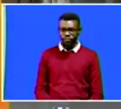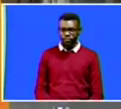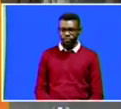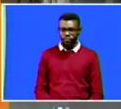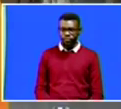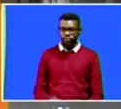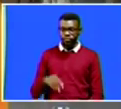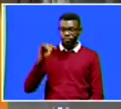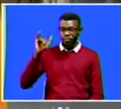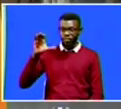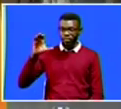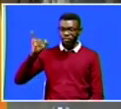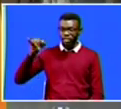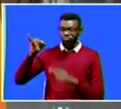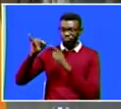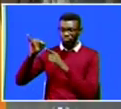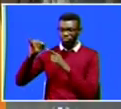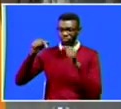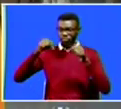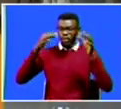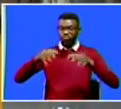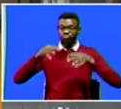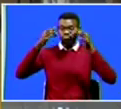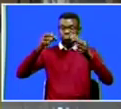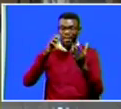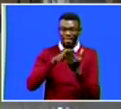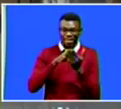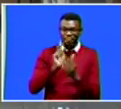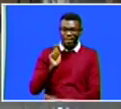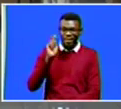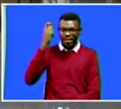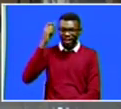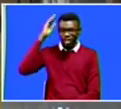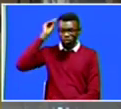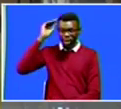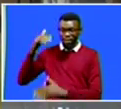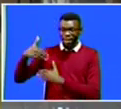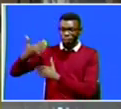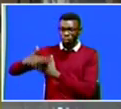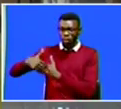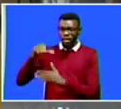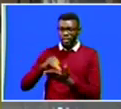The ICJ has today postponed the maritime dispute case between Kenya and Somalia